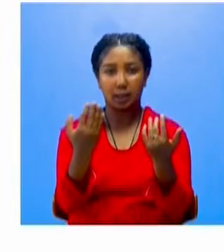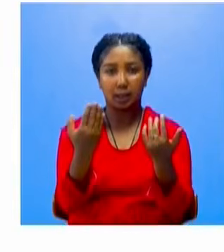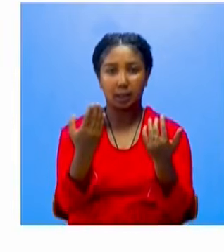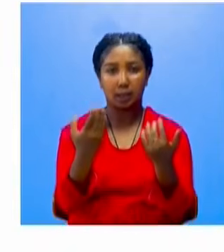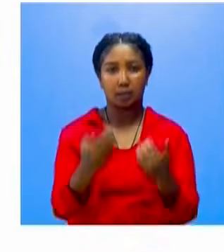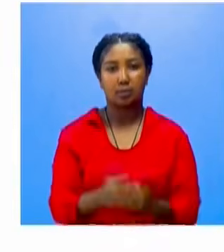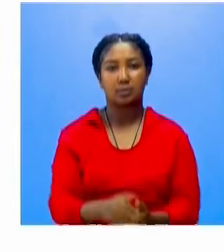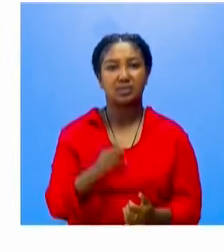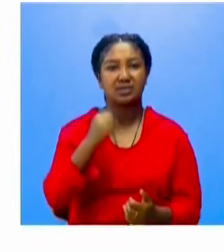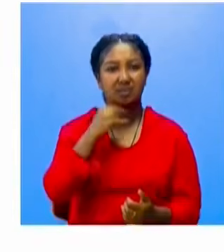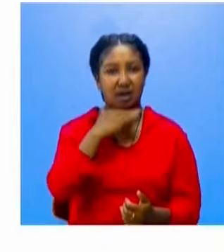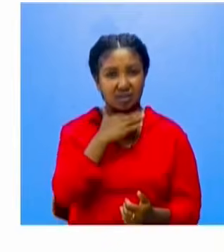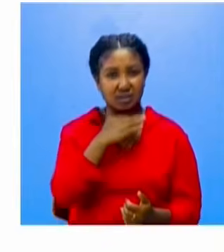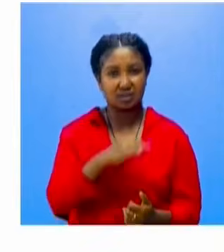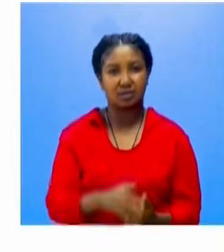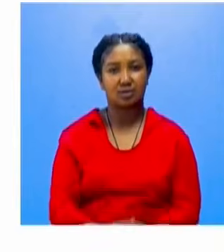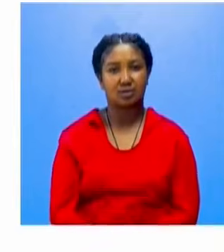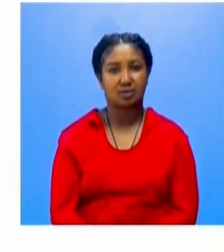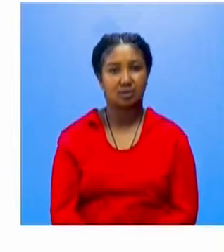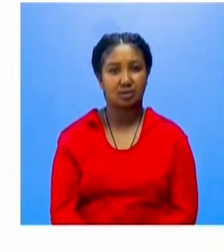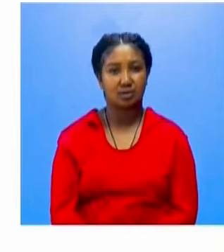trash?